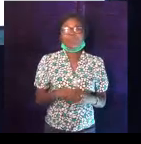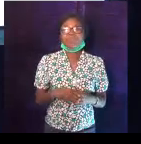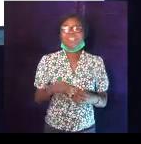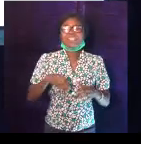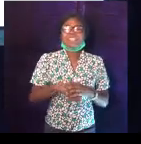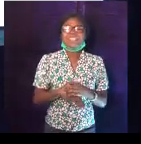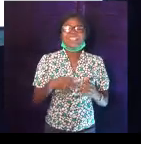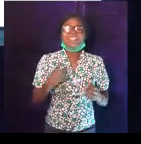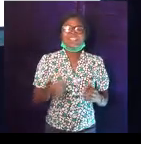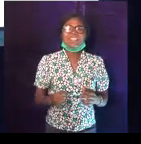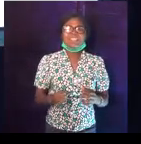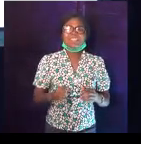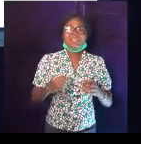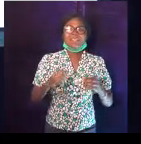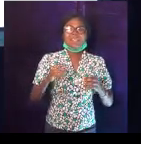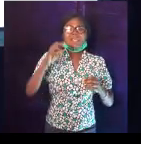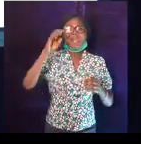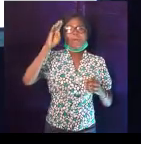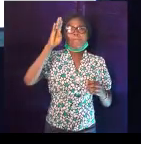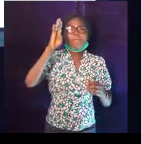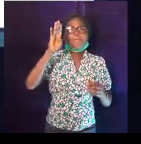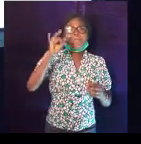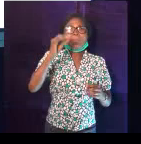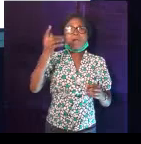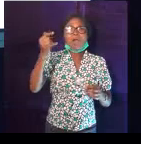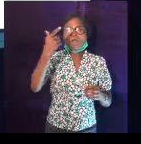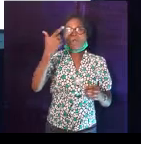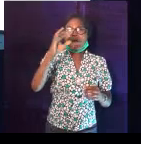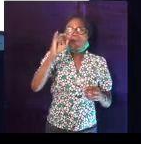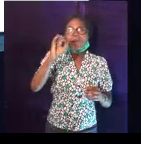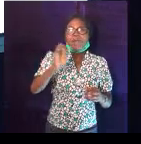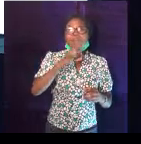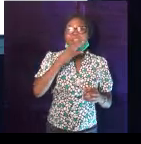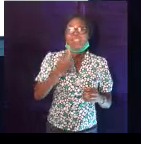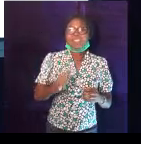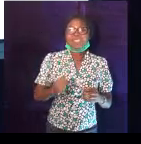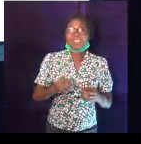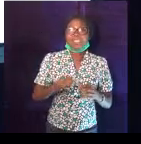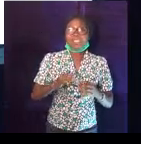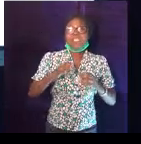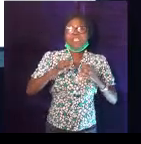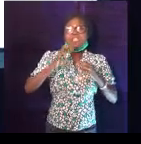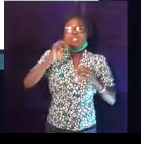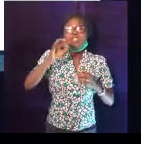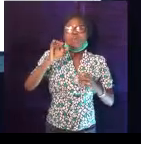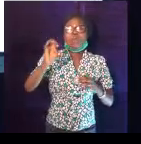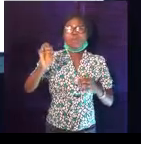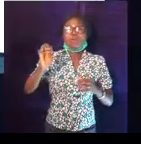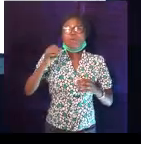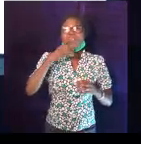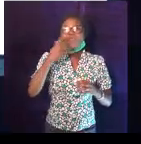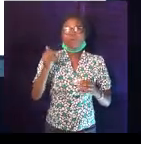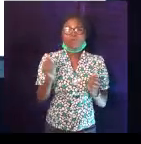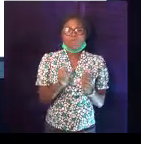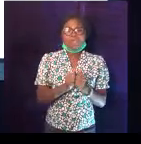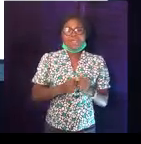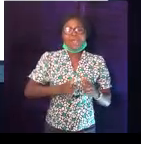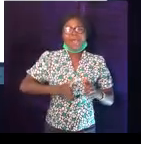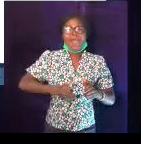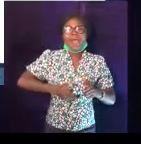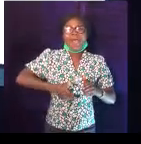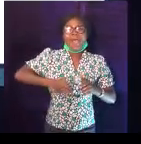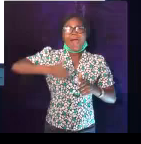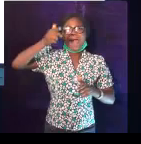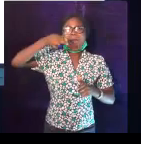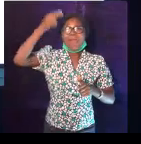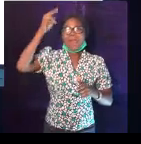run through it again. In a bar graph, the mode is the tallest bar. In a pictogram, the mode is the one